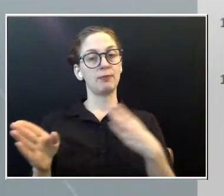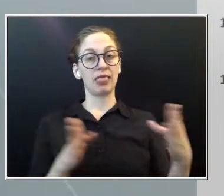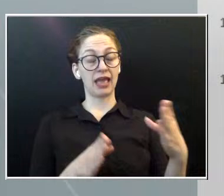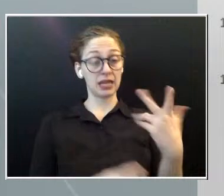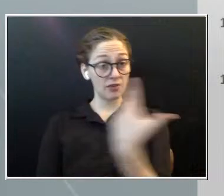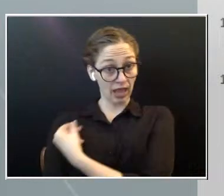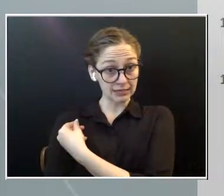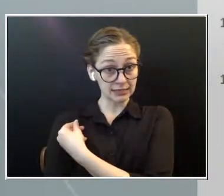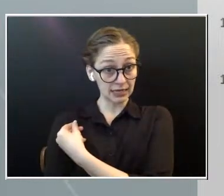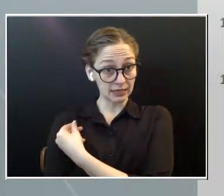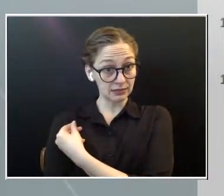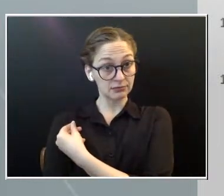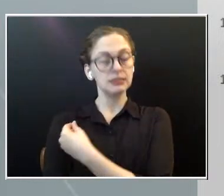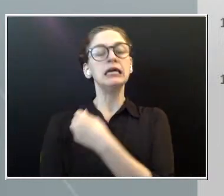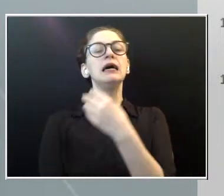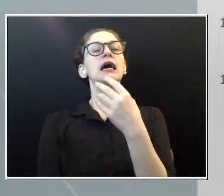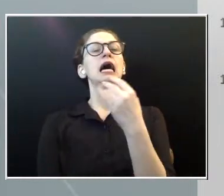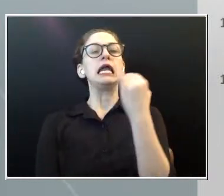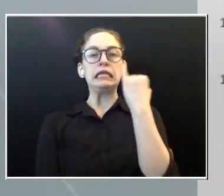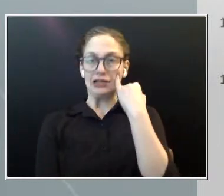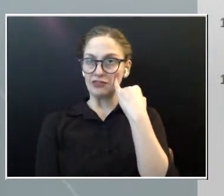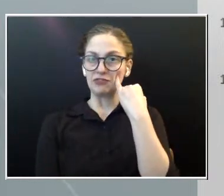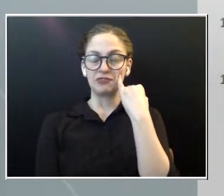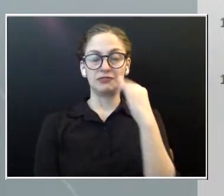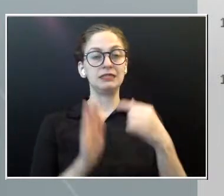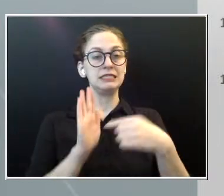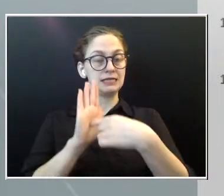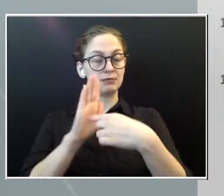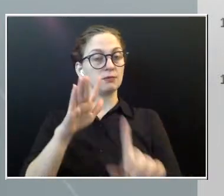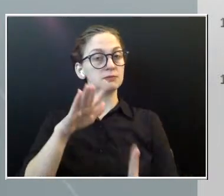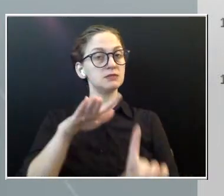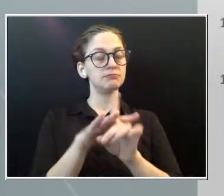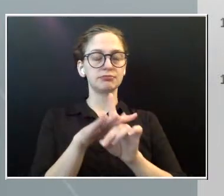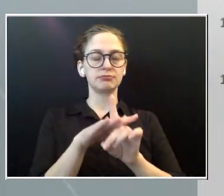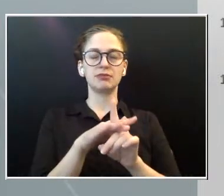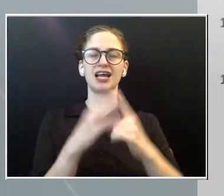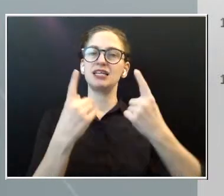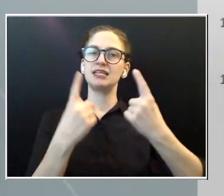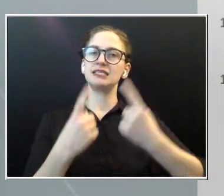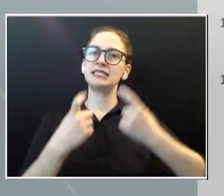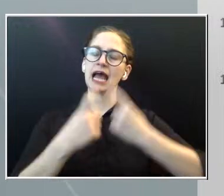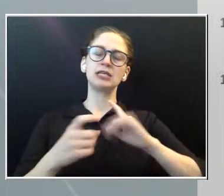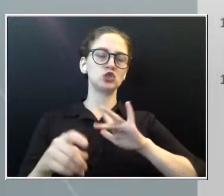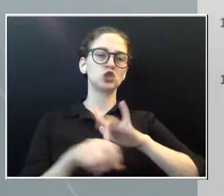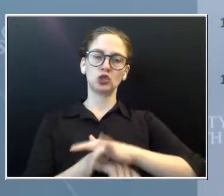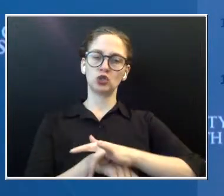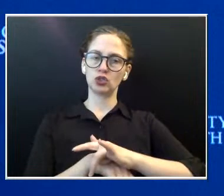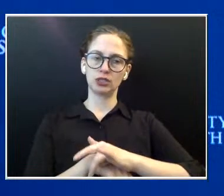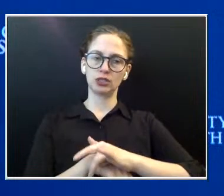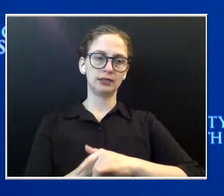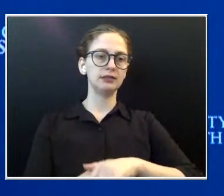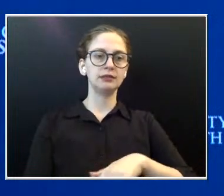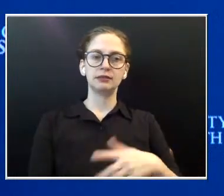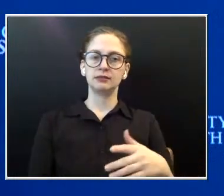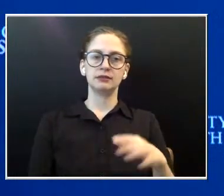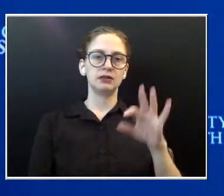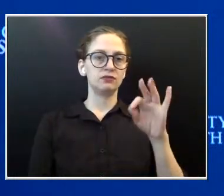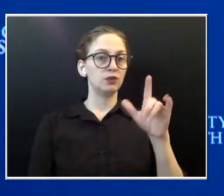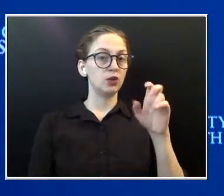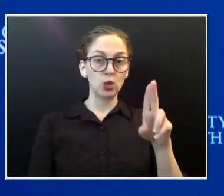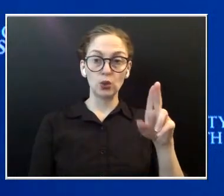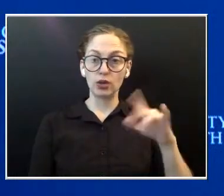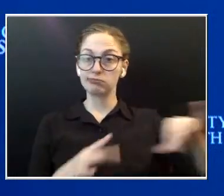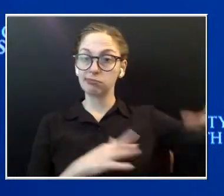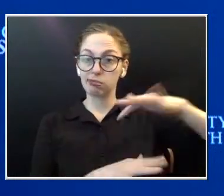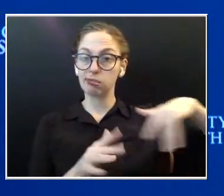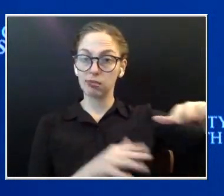have symptoms, test early. Again, we know influenza is out there as well, so get tested for influenza, but have that plan and talk with your physicians, especially